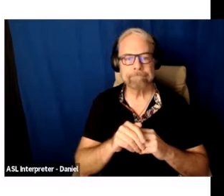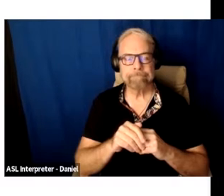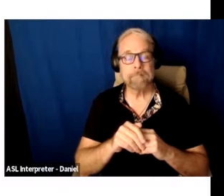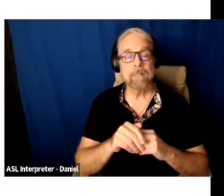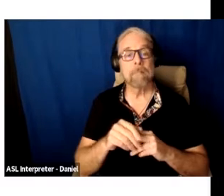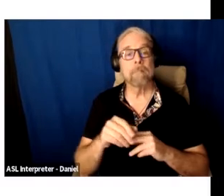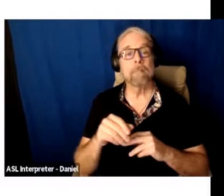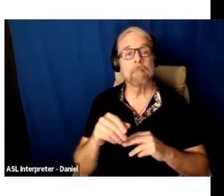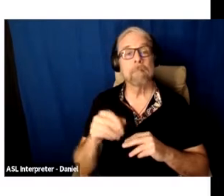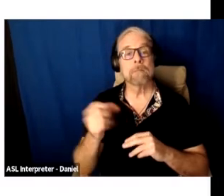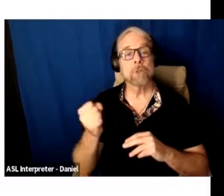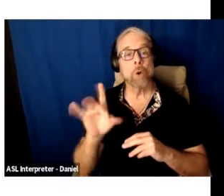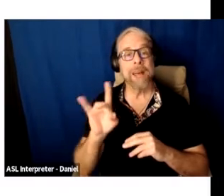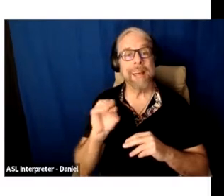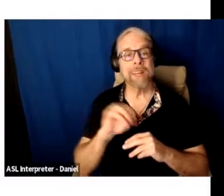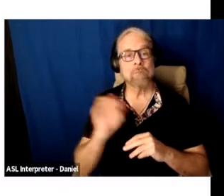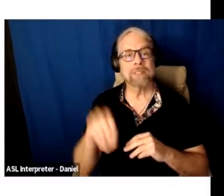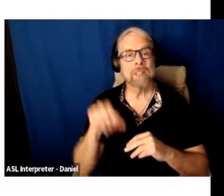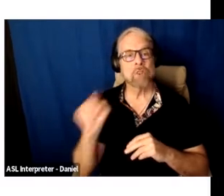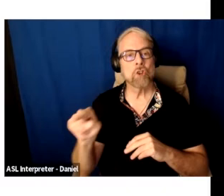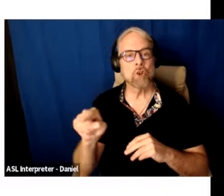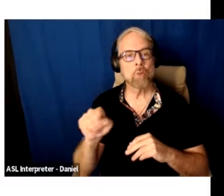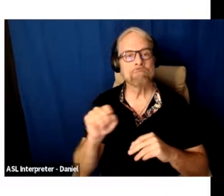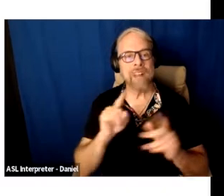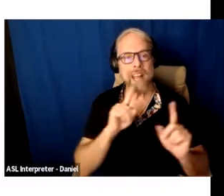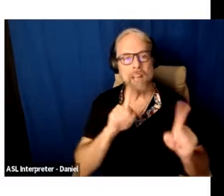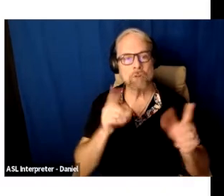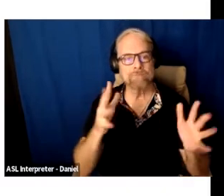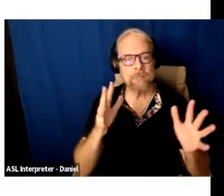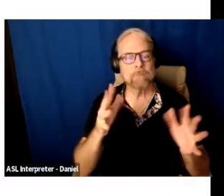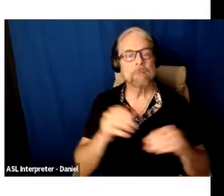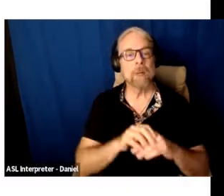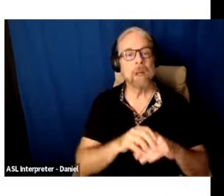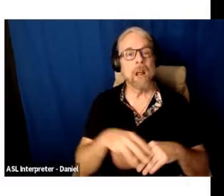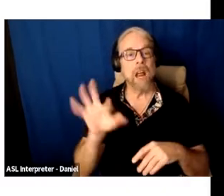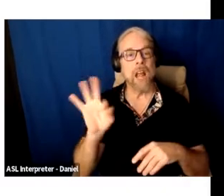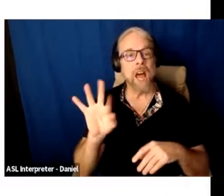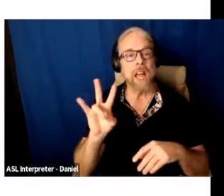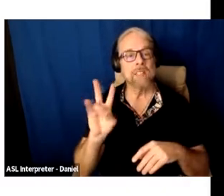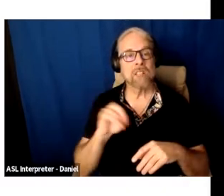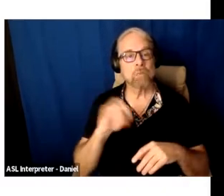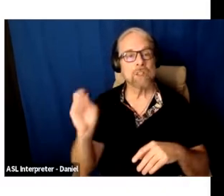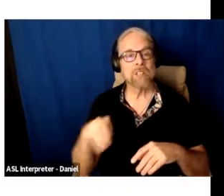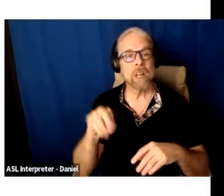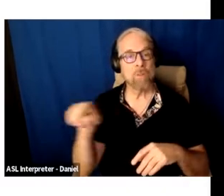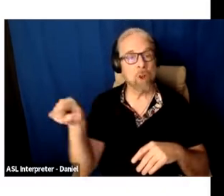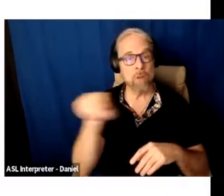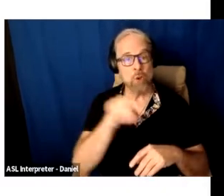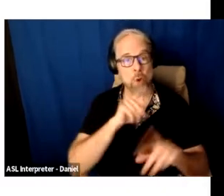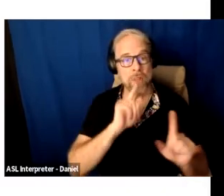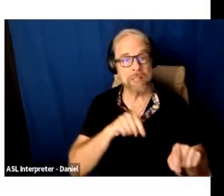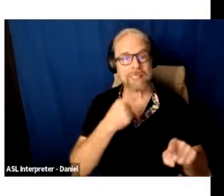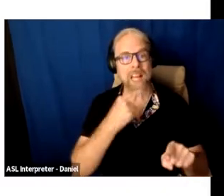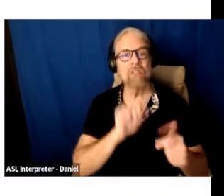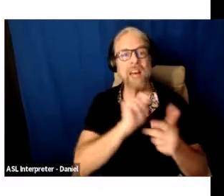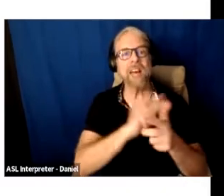So 80% of you have answered, and 97% of those of you who have answered say it is